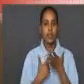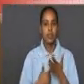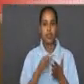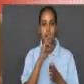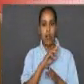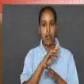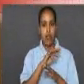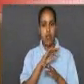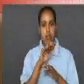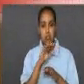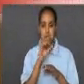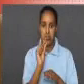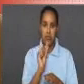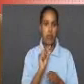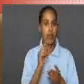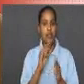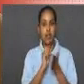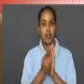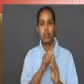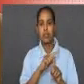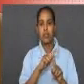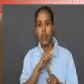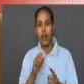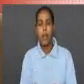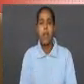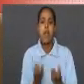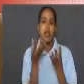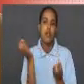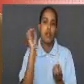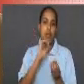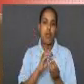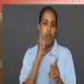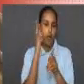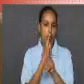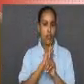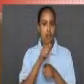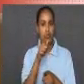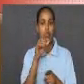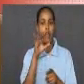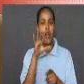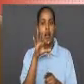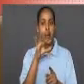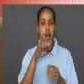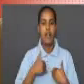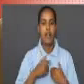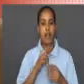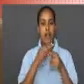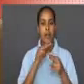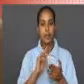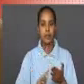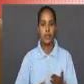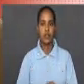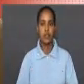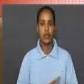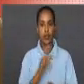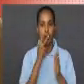These are only a few examples. There are many more correct answers that you have named. Share